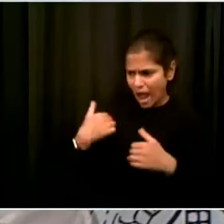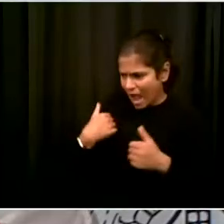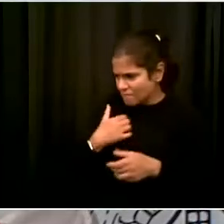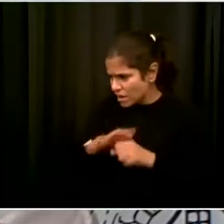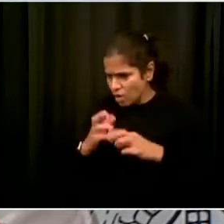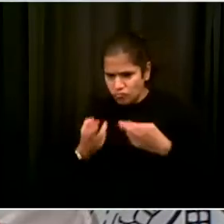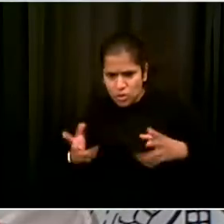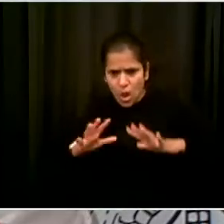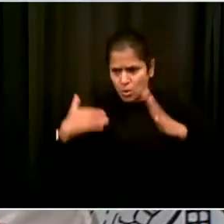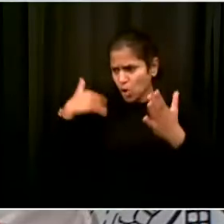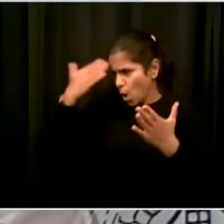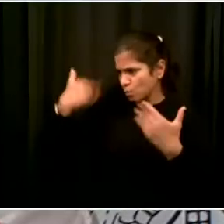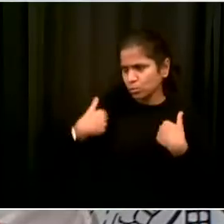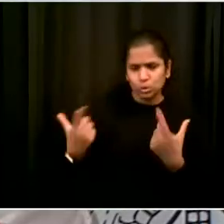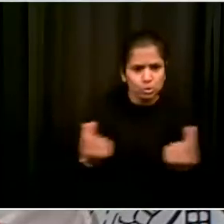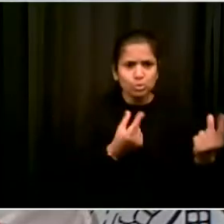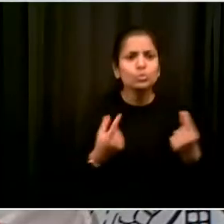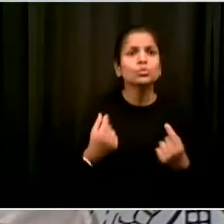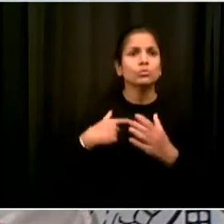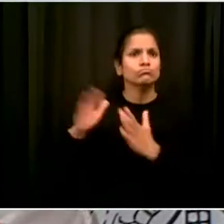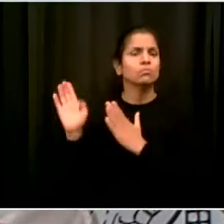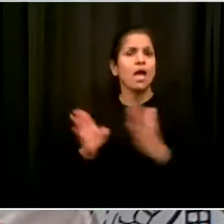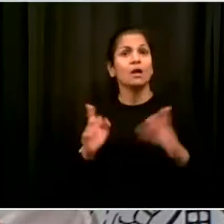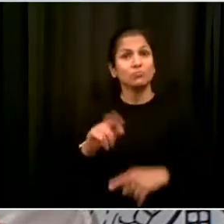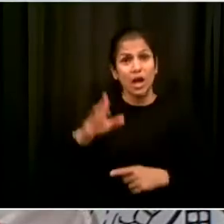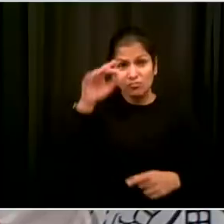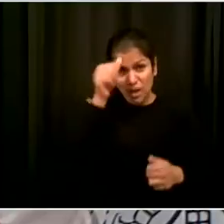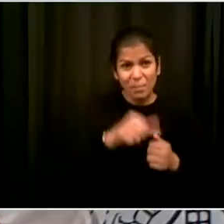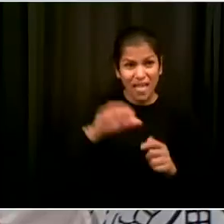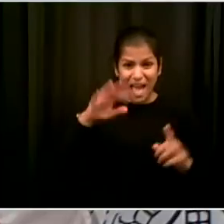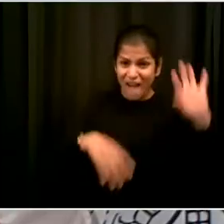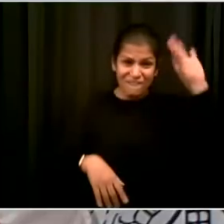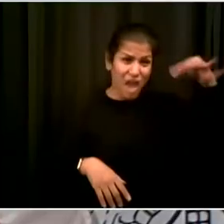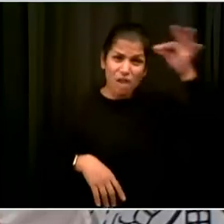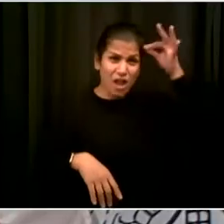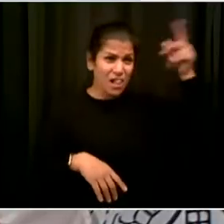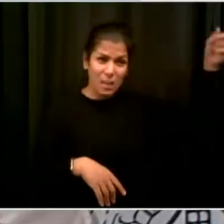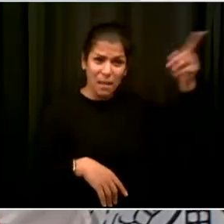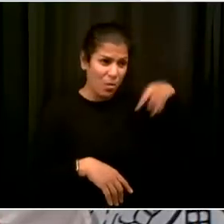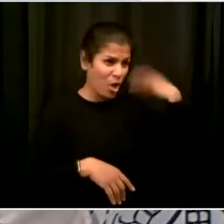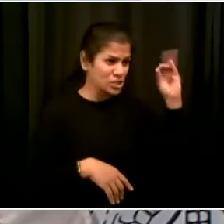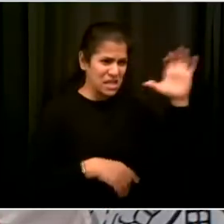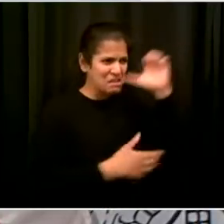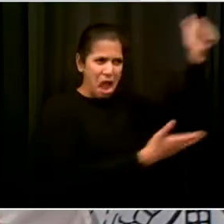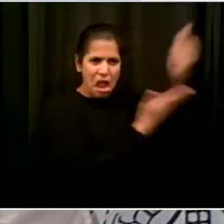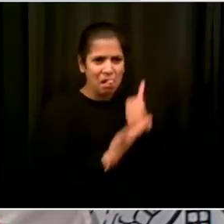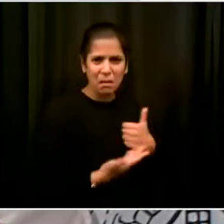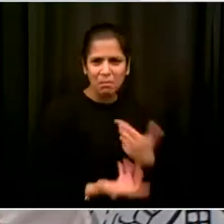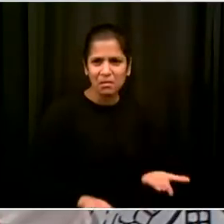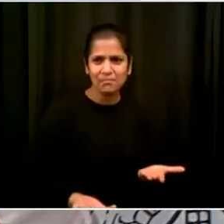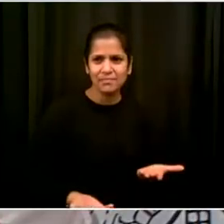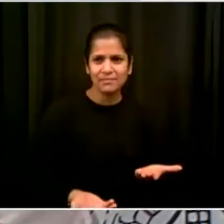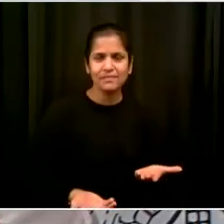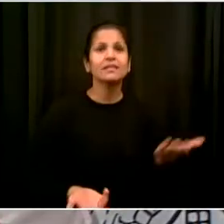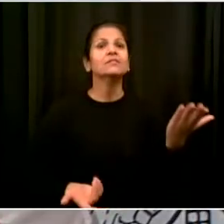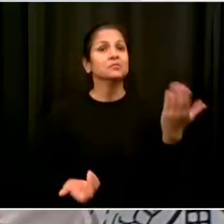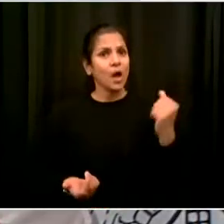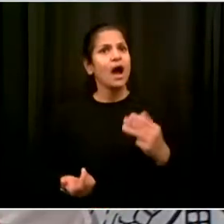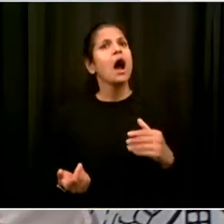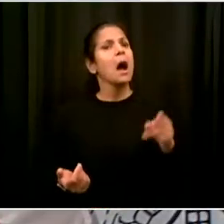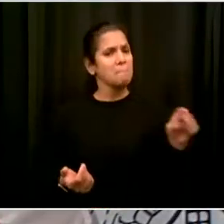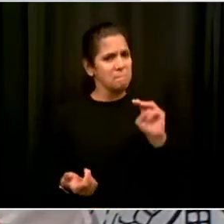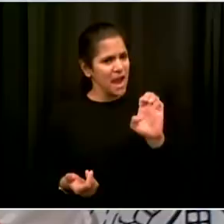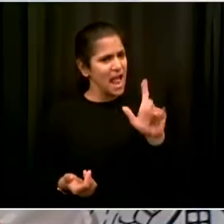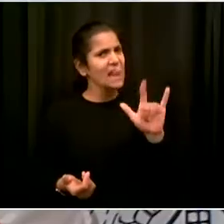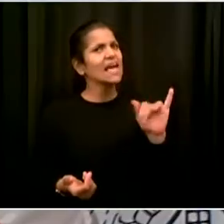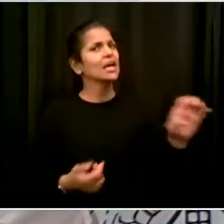by the federal government to begin with, has become over time one of the strong suits of New York City, having now a huge amount of testing available, and